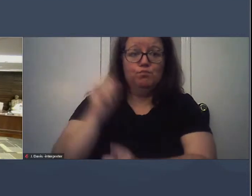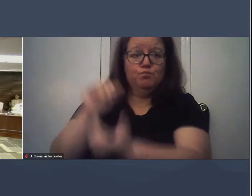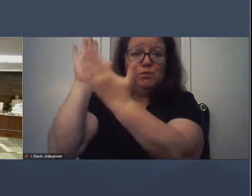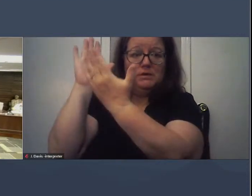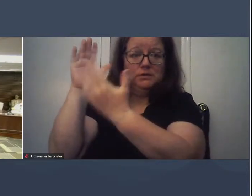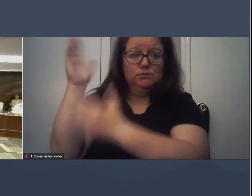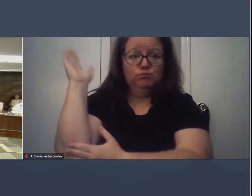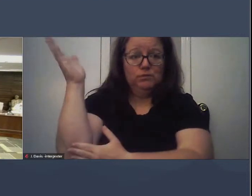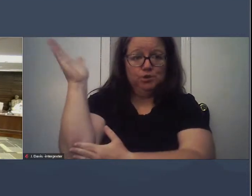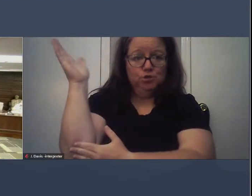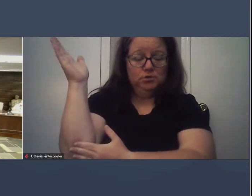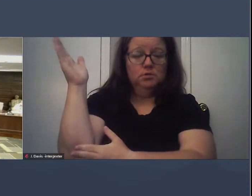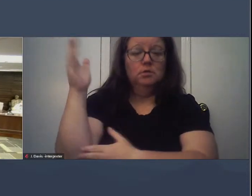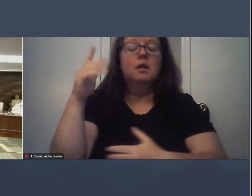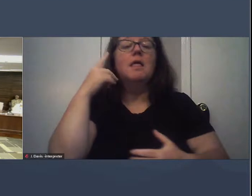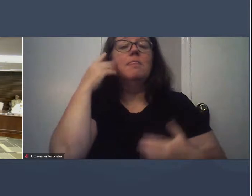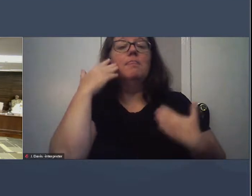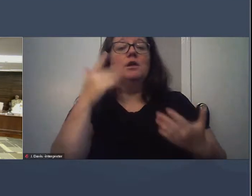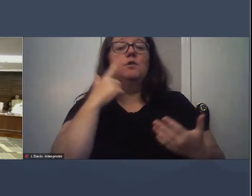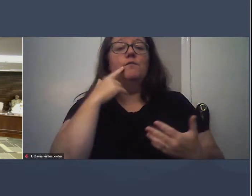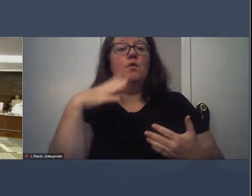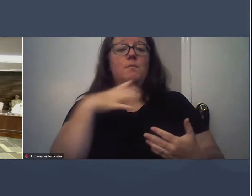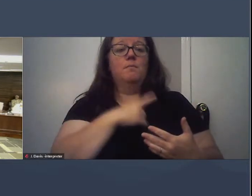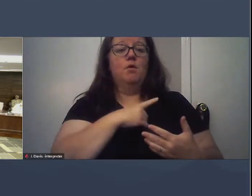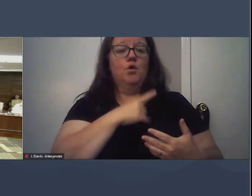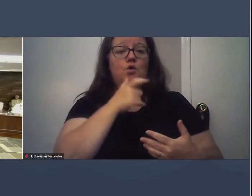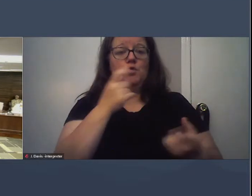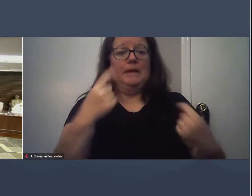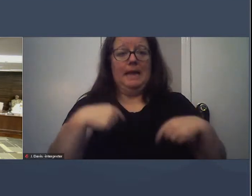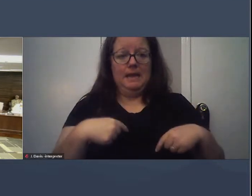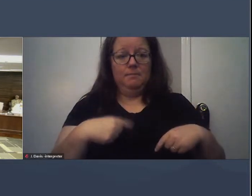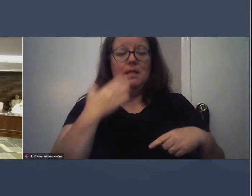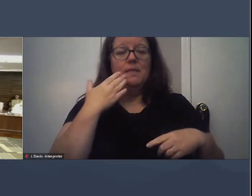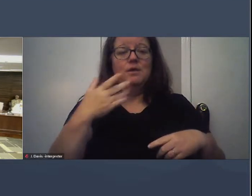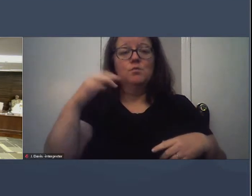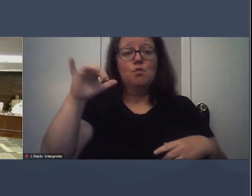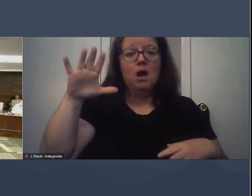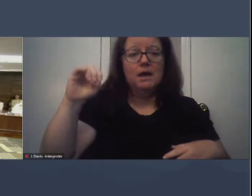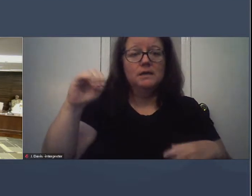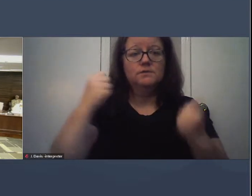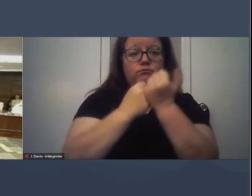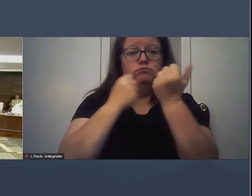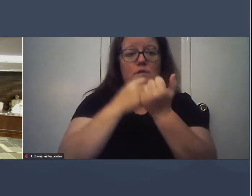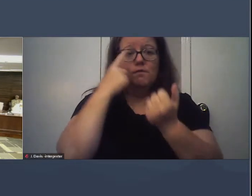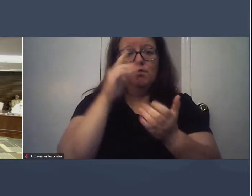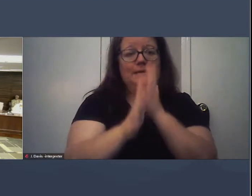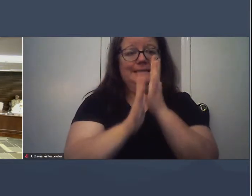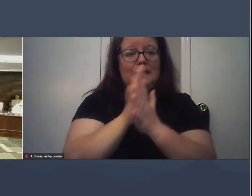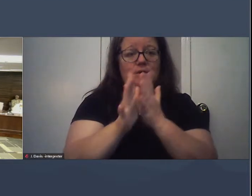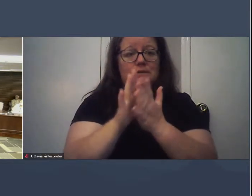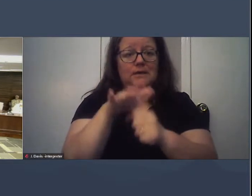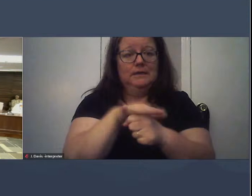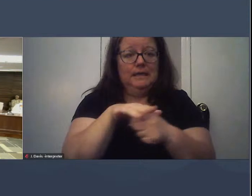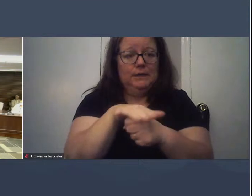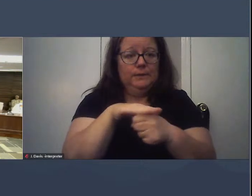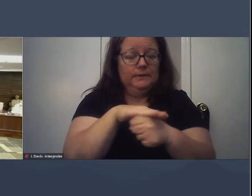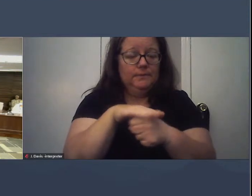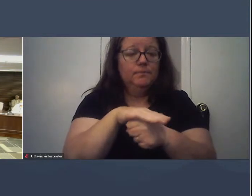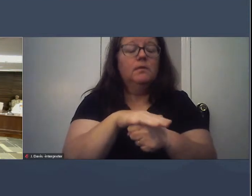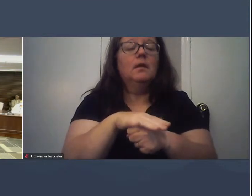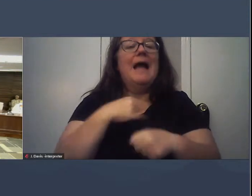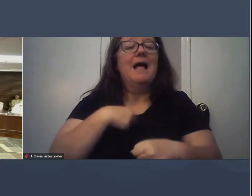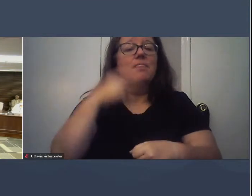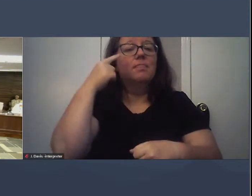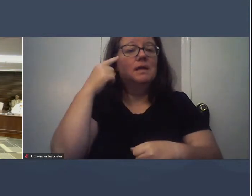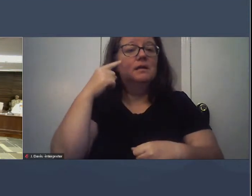members that came out. Thank you for the continued work downtown. Thank you, Mr. Price, for advocating for the Downtown Neighborhood Association. I think we're coming back in